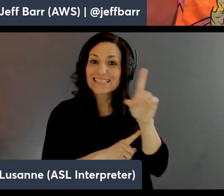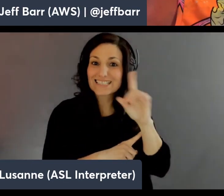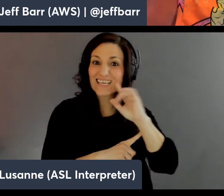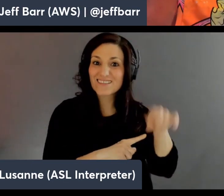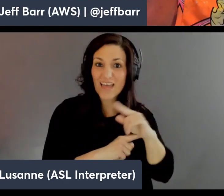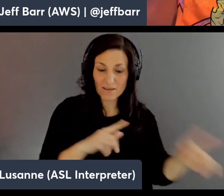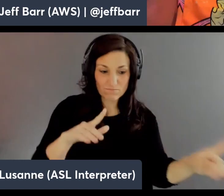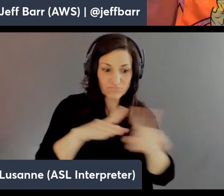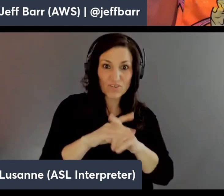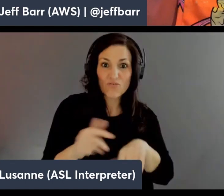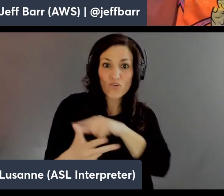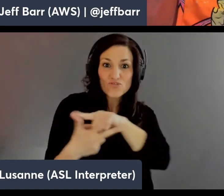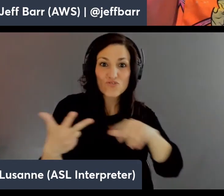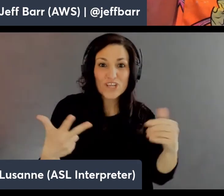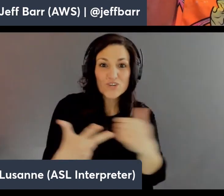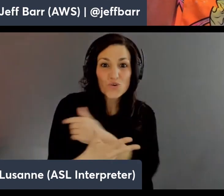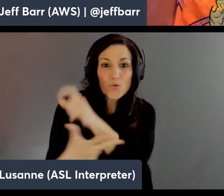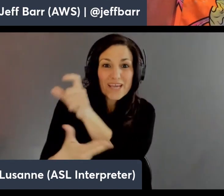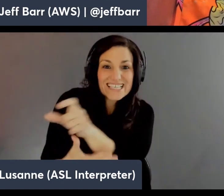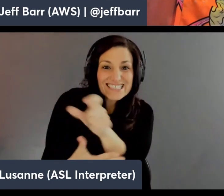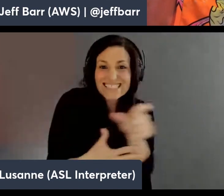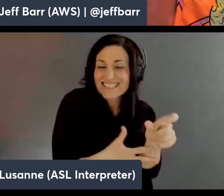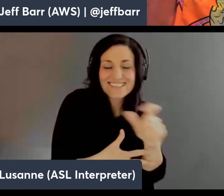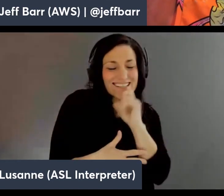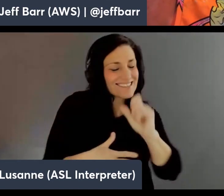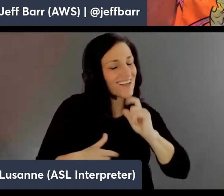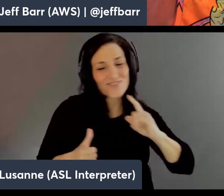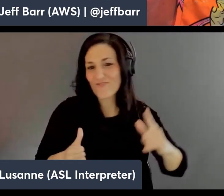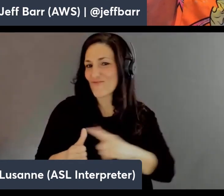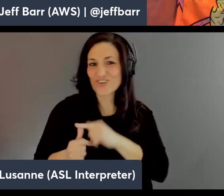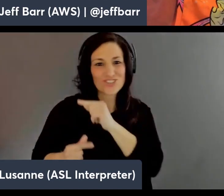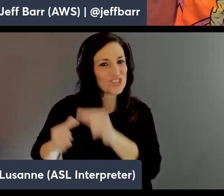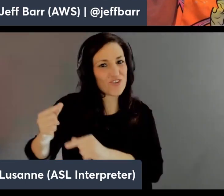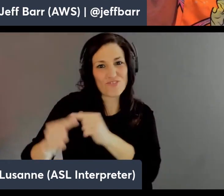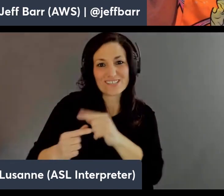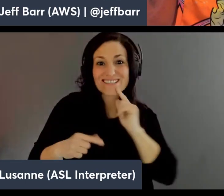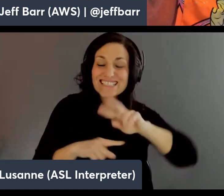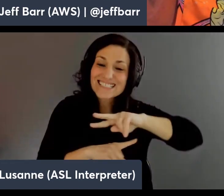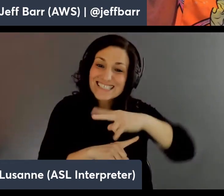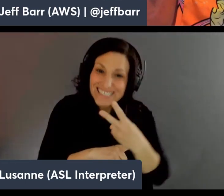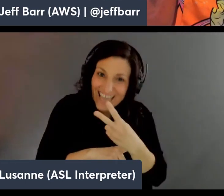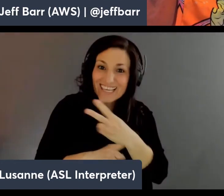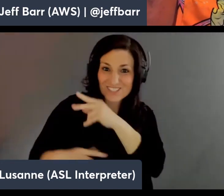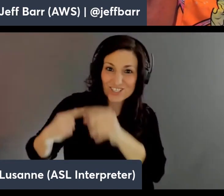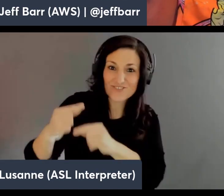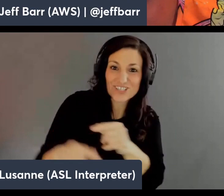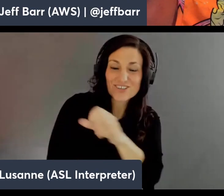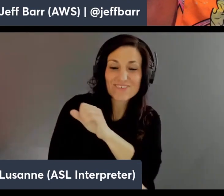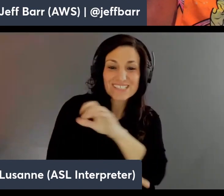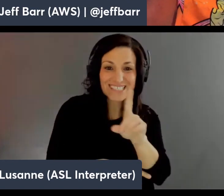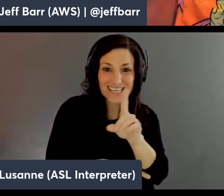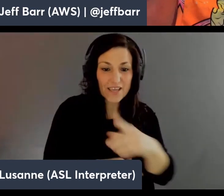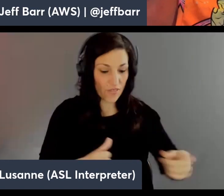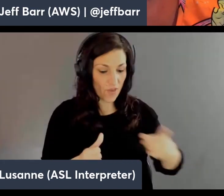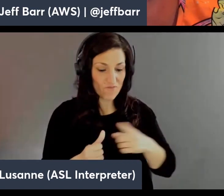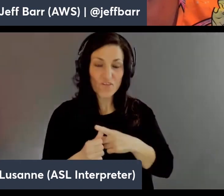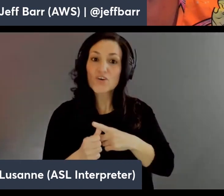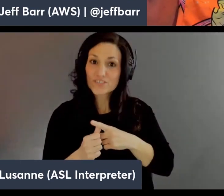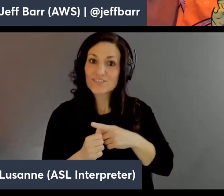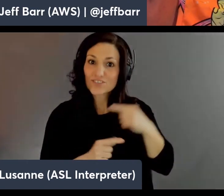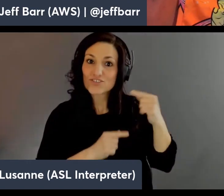instances, that is not the first generation. This is in fact the second generation of SSD. The first one was enabled for